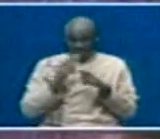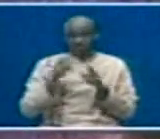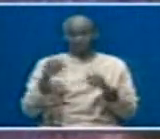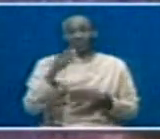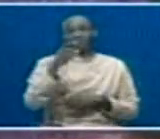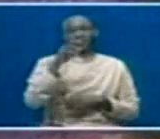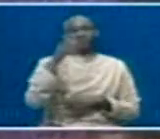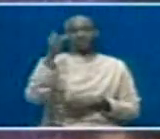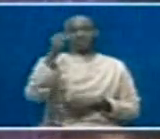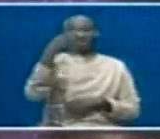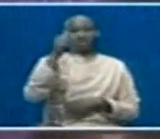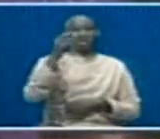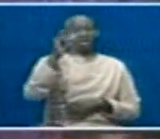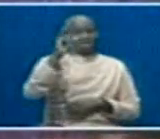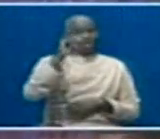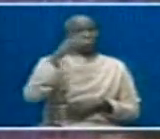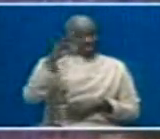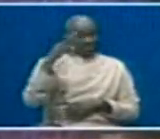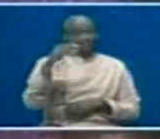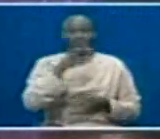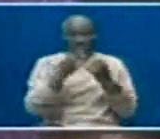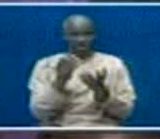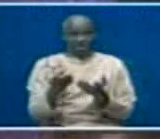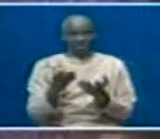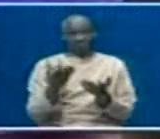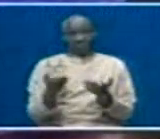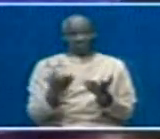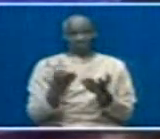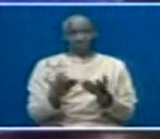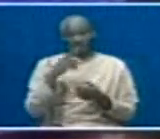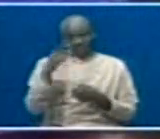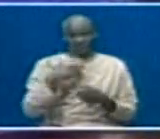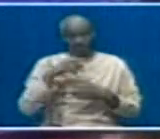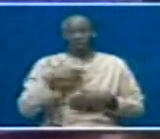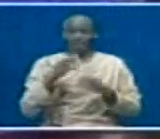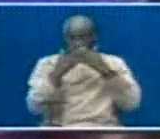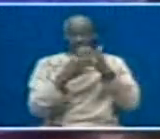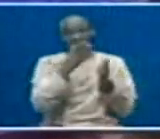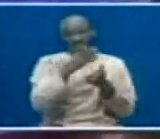Sharif. You know that I come from a Sharif family. So you're royal. Well, you're royalty in my blood.